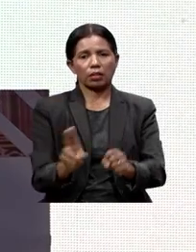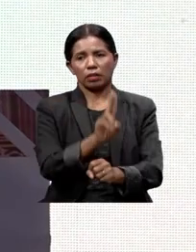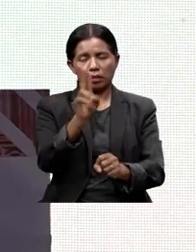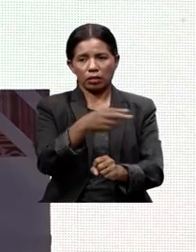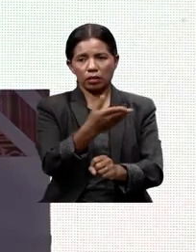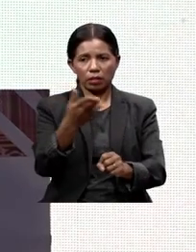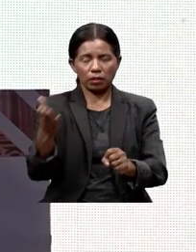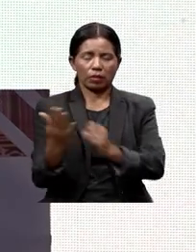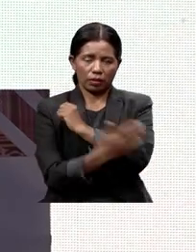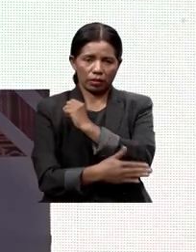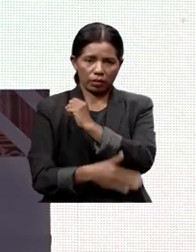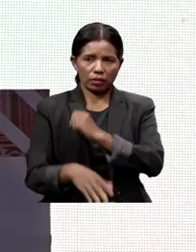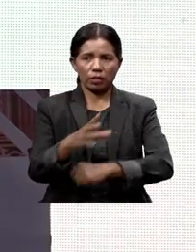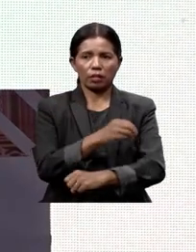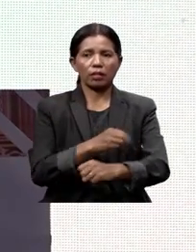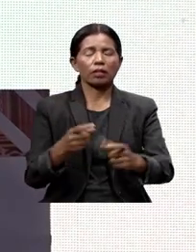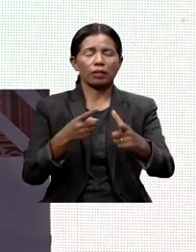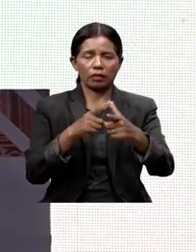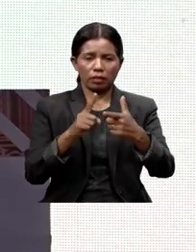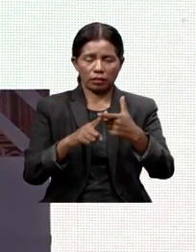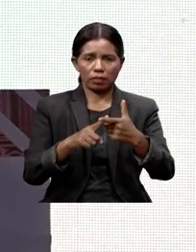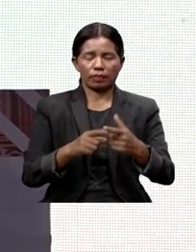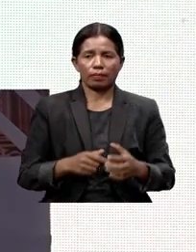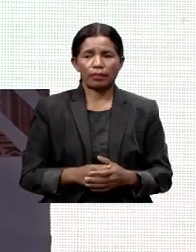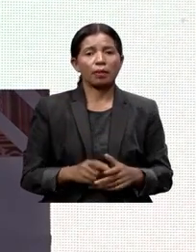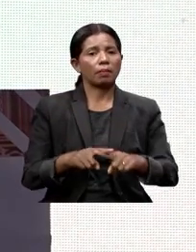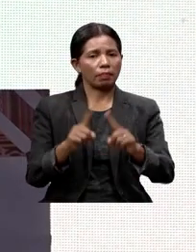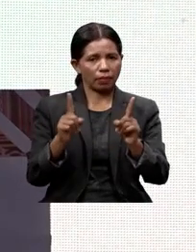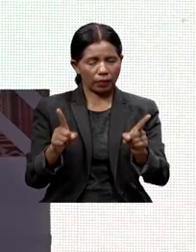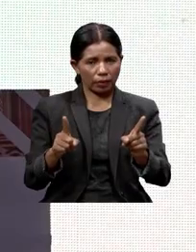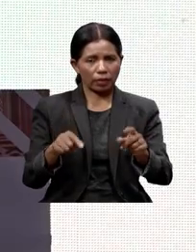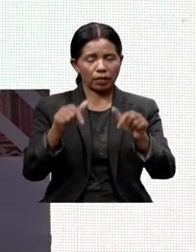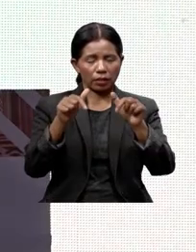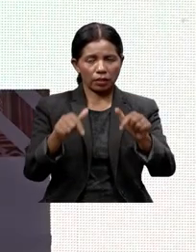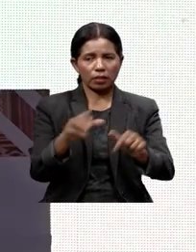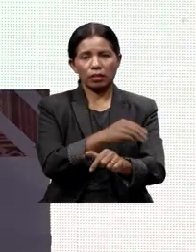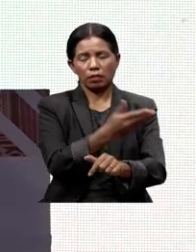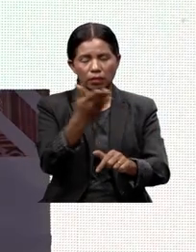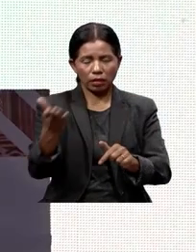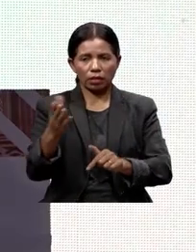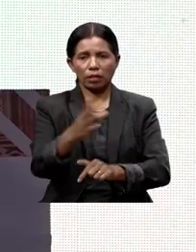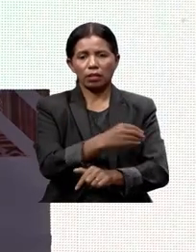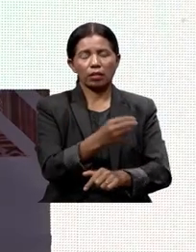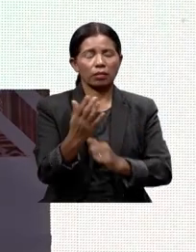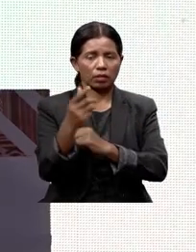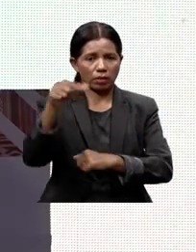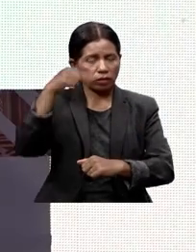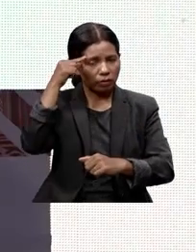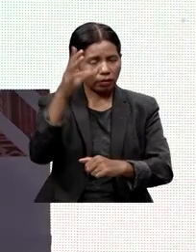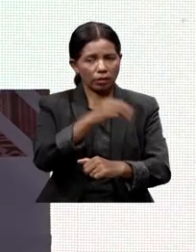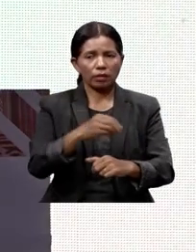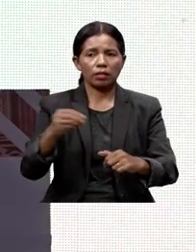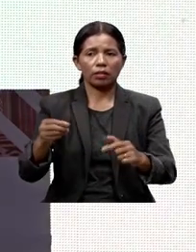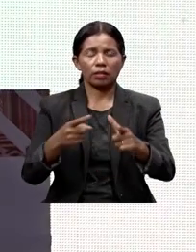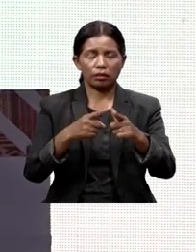for the country which are so well spread. But this is a challenge that your government and you have